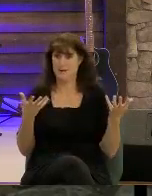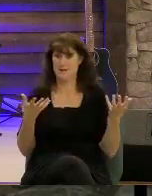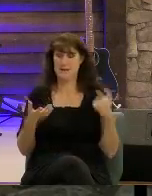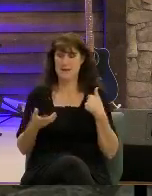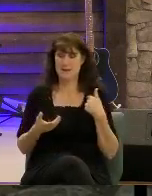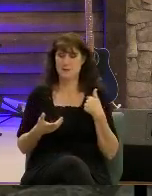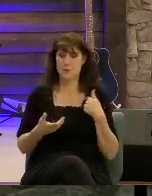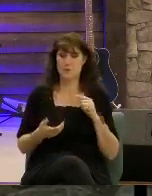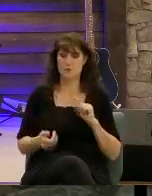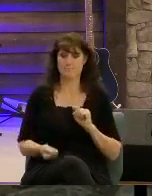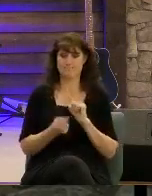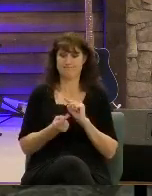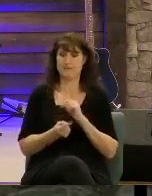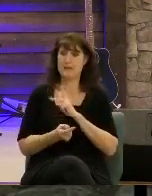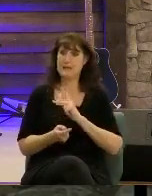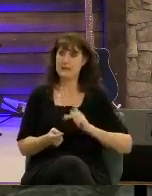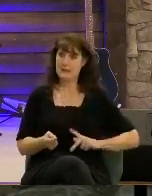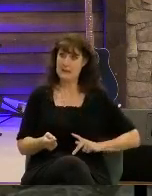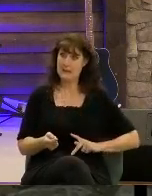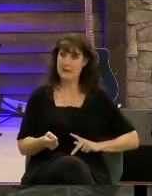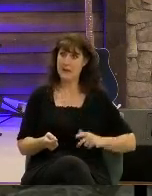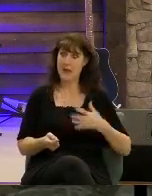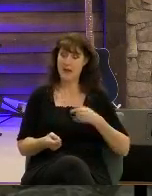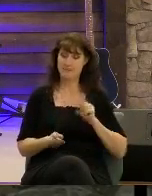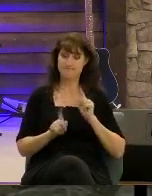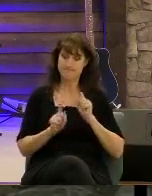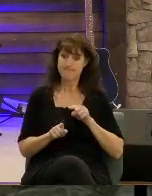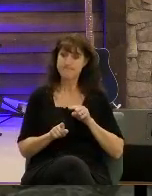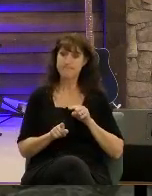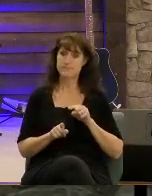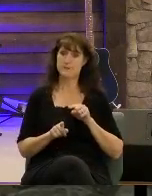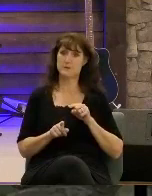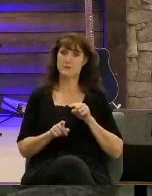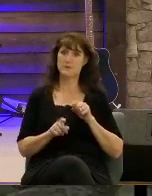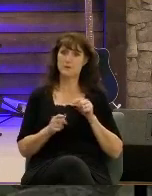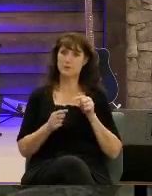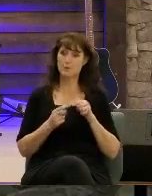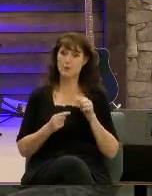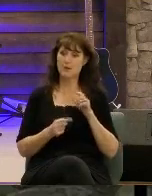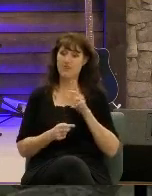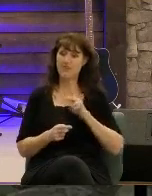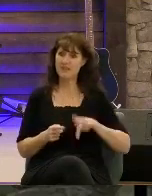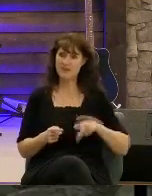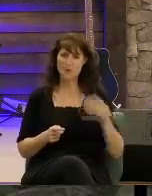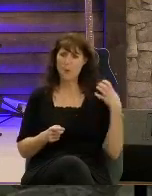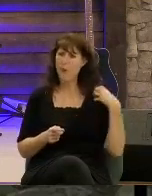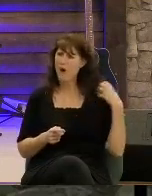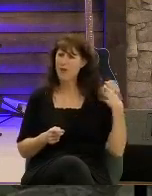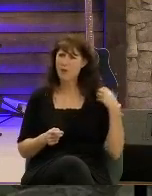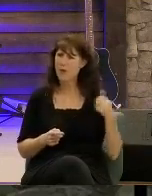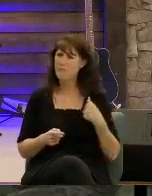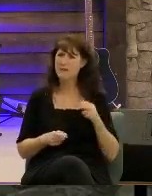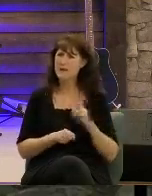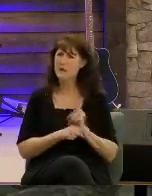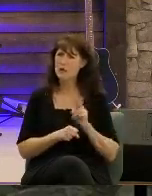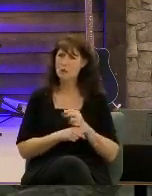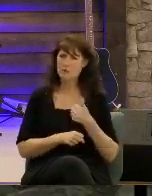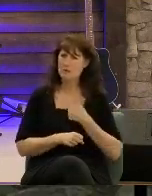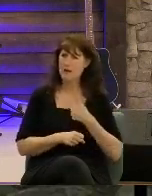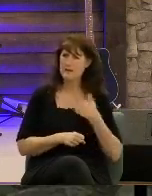going to go talk to a king, right? Right? He's going to go talk to a king. In what authority am I going to go in there and